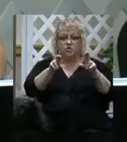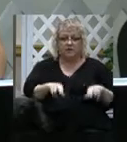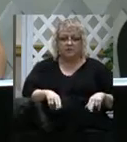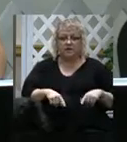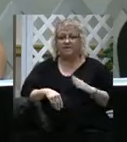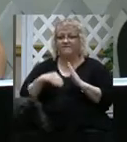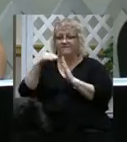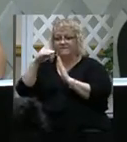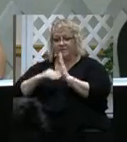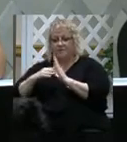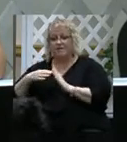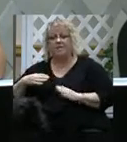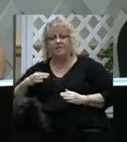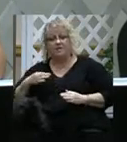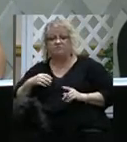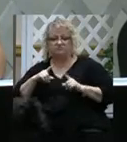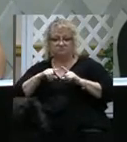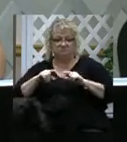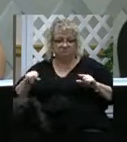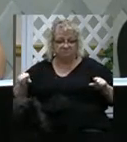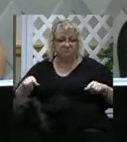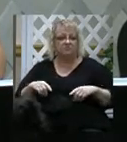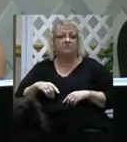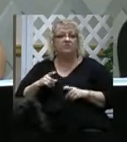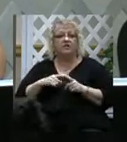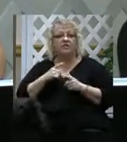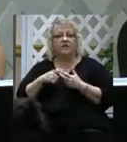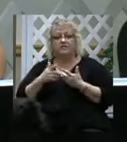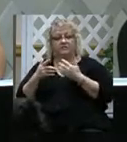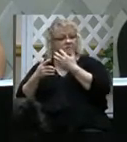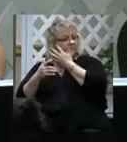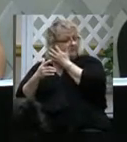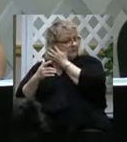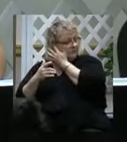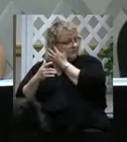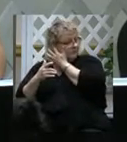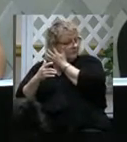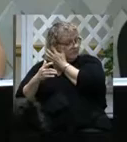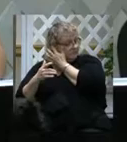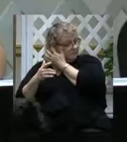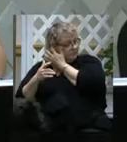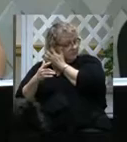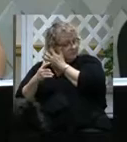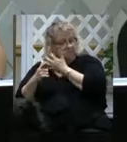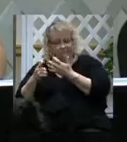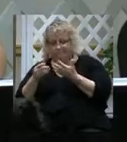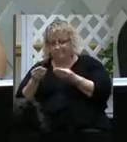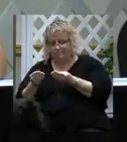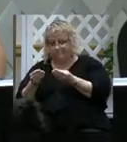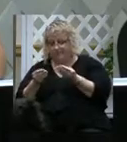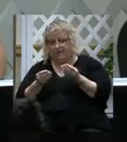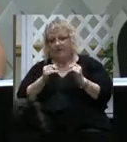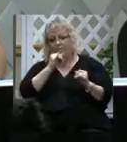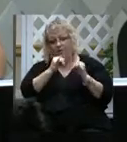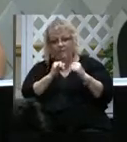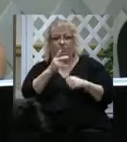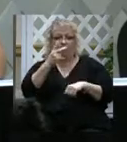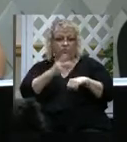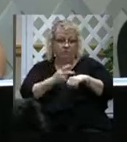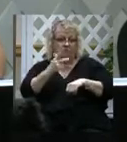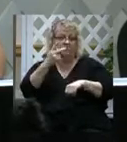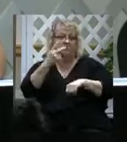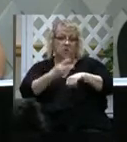filling the application, and so on and so forth, then go through the 1 or 2 or 3, interviews, depending